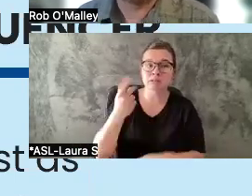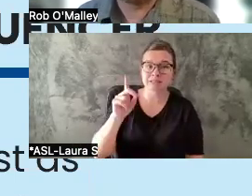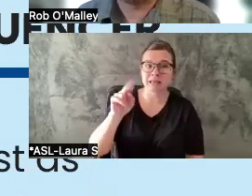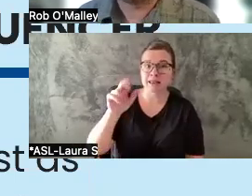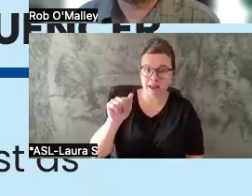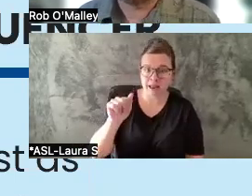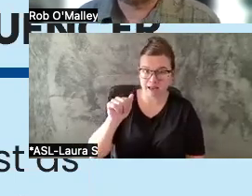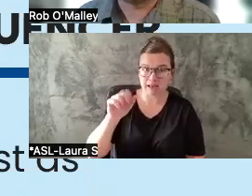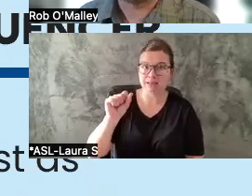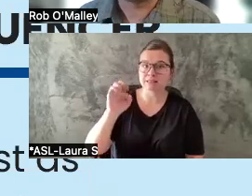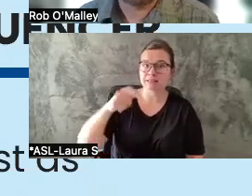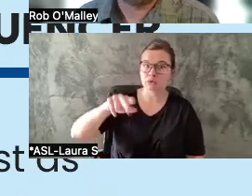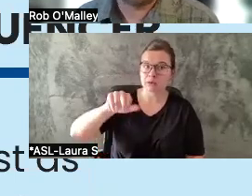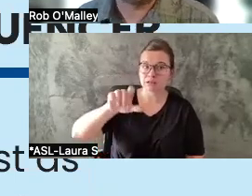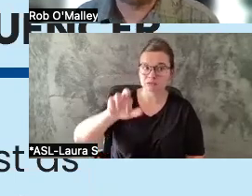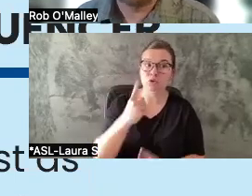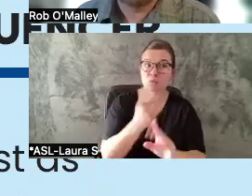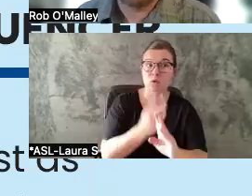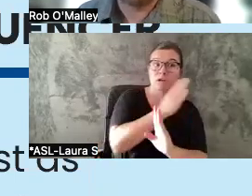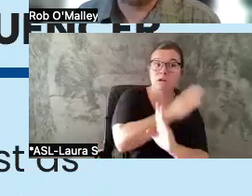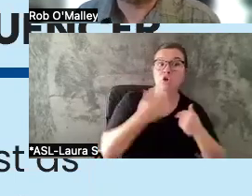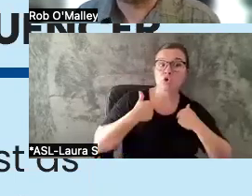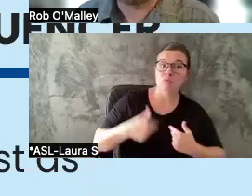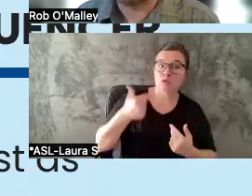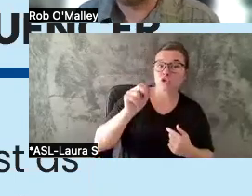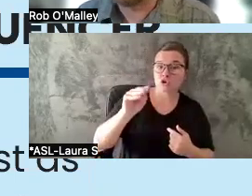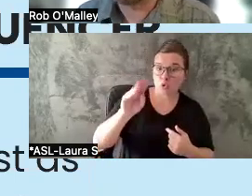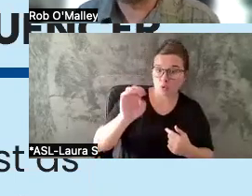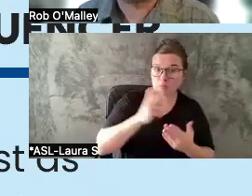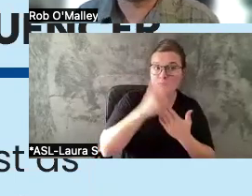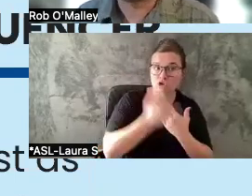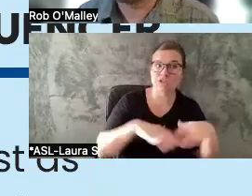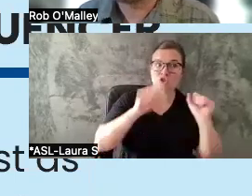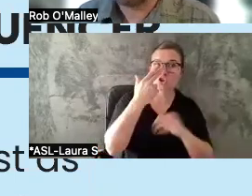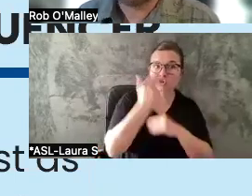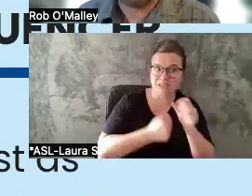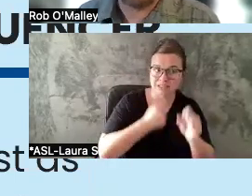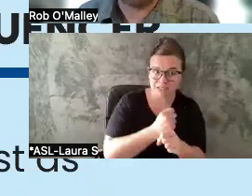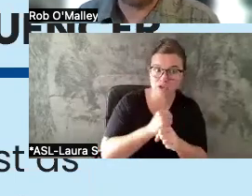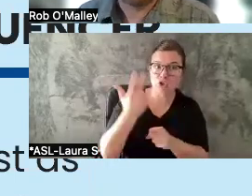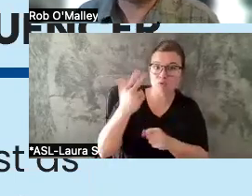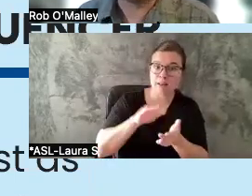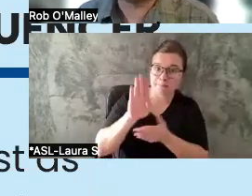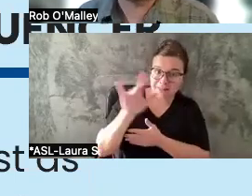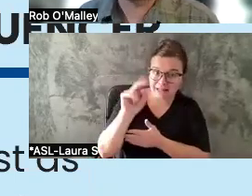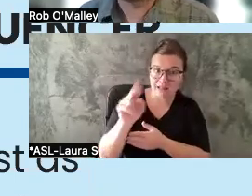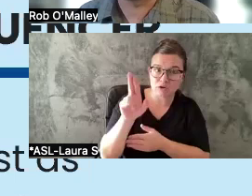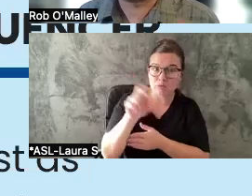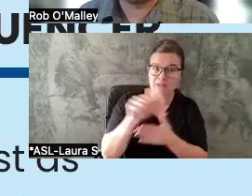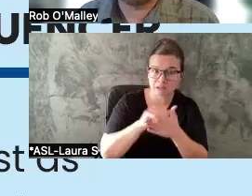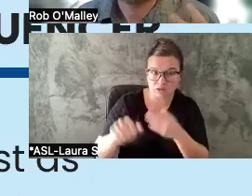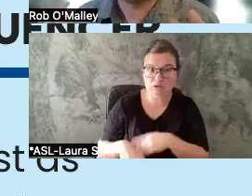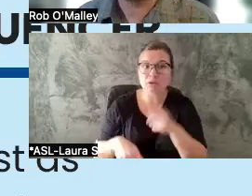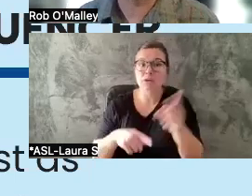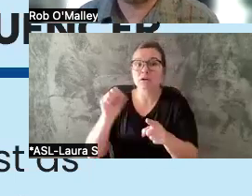was used in the Human Genome Project that took 13 years and $3 billion to sequence the